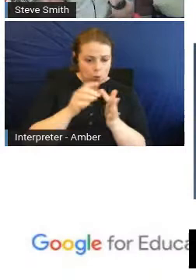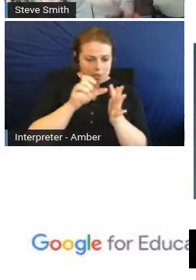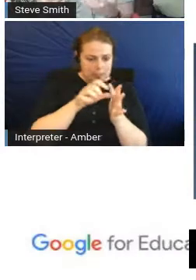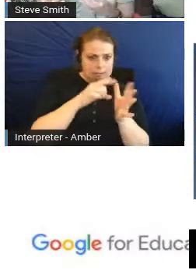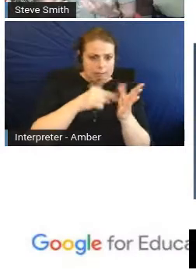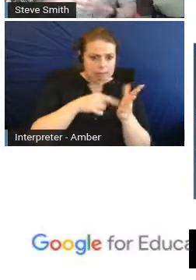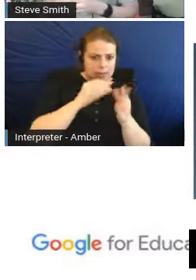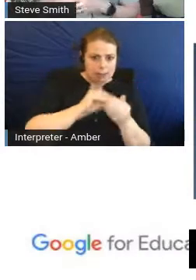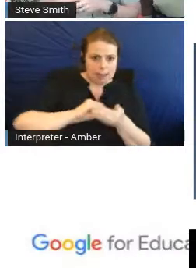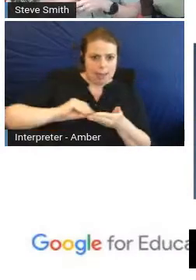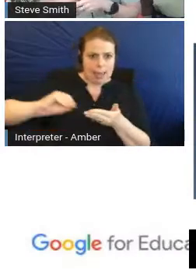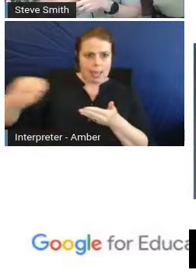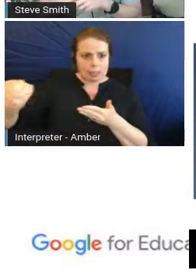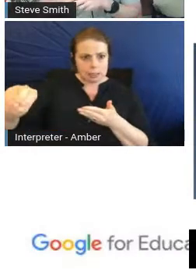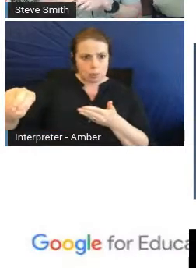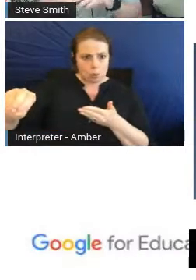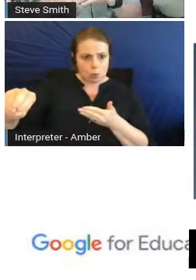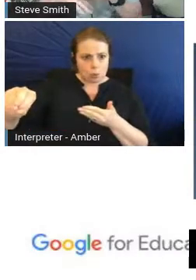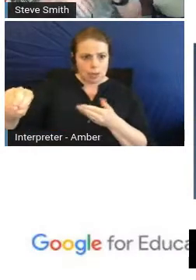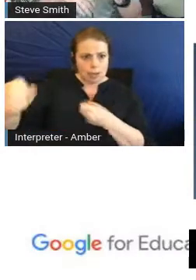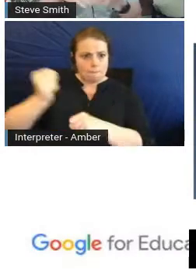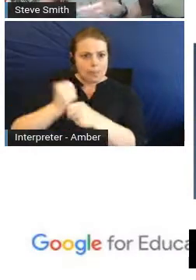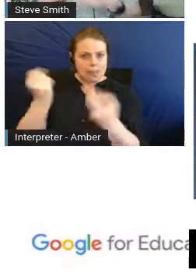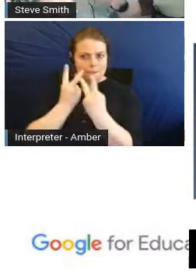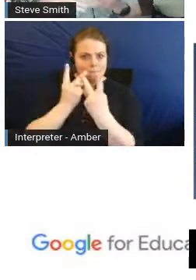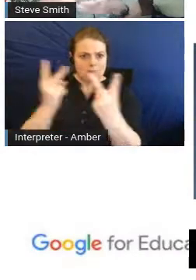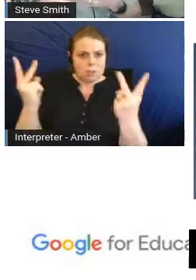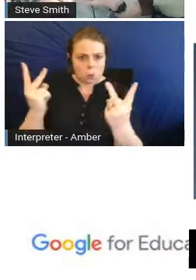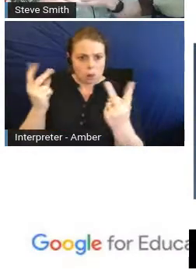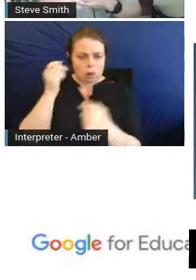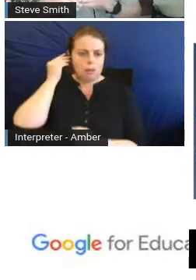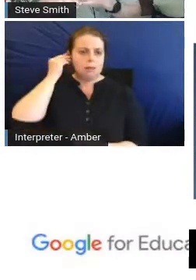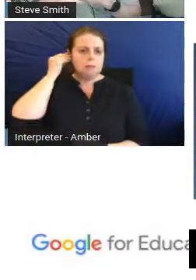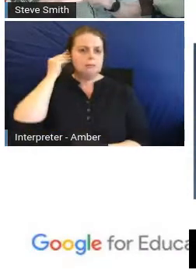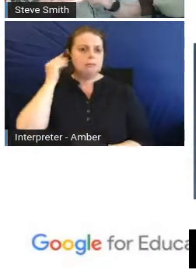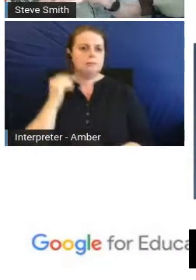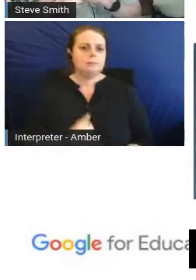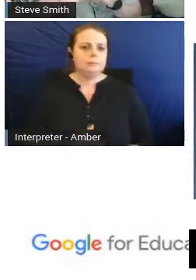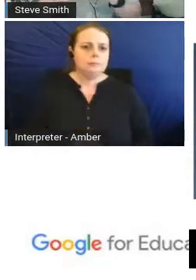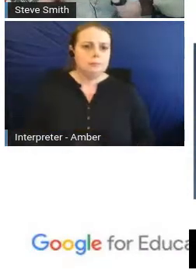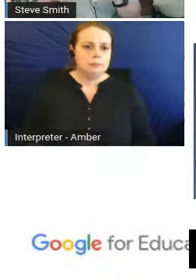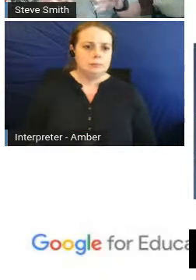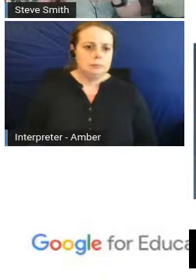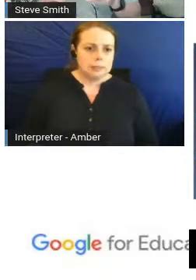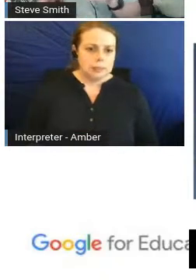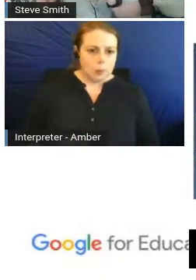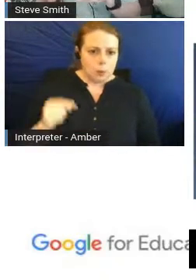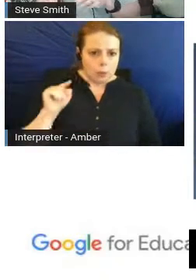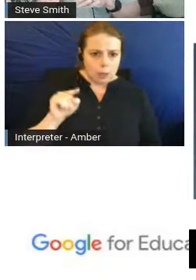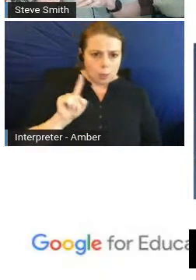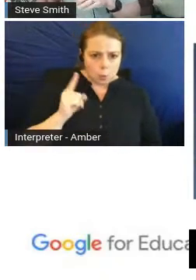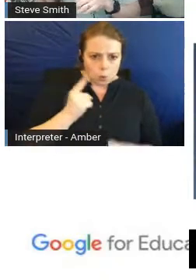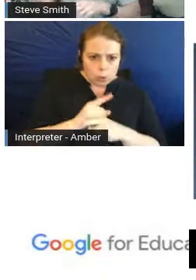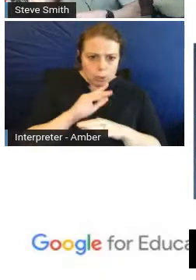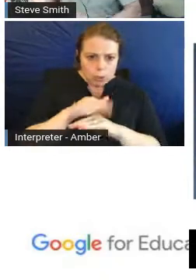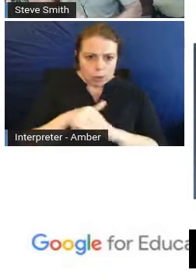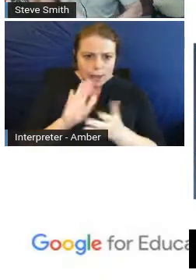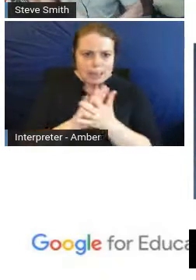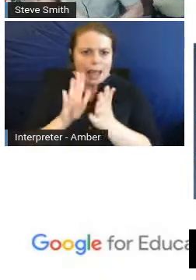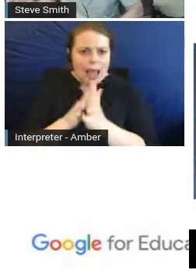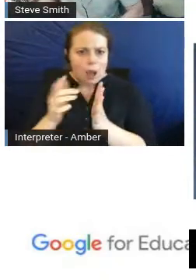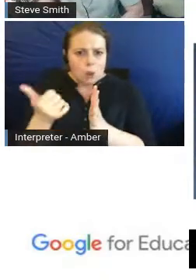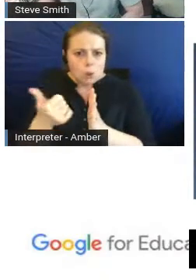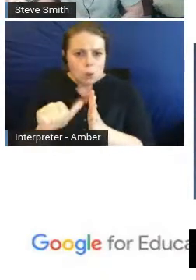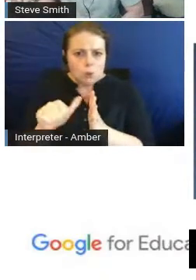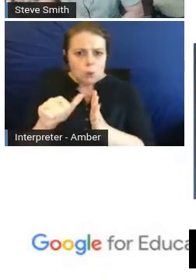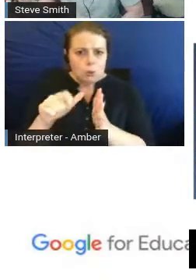and visualizing it in some way. Because thinking about what we're talking about here is actually how do we use data to inform